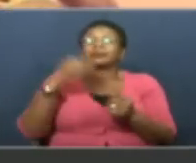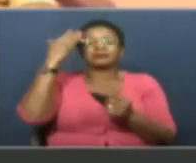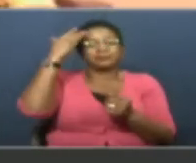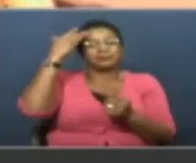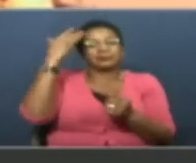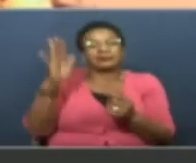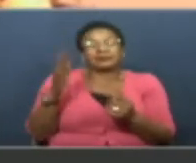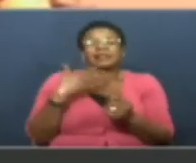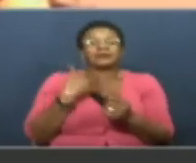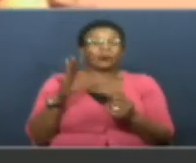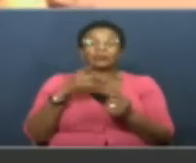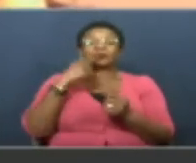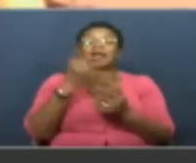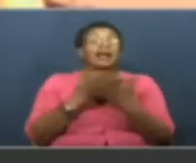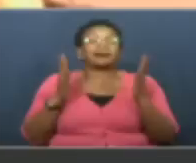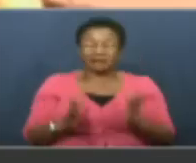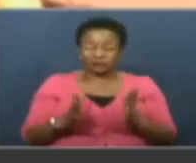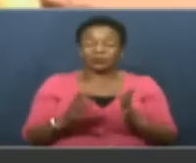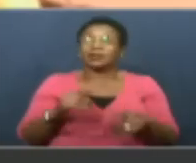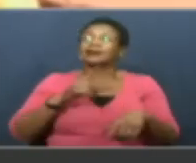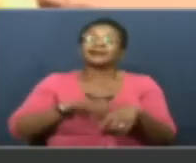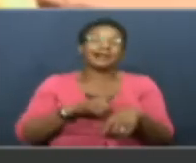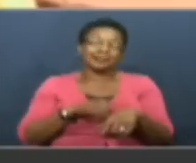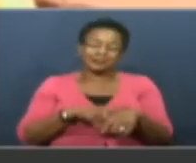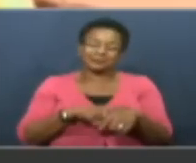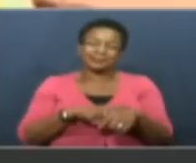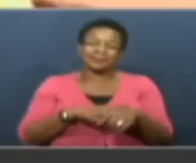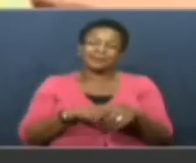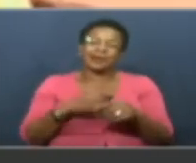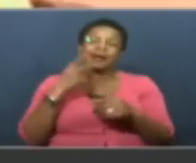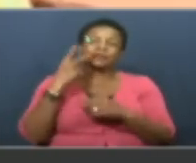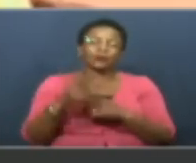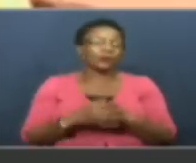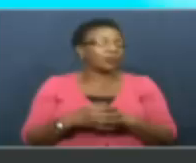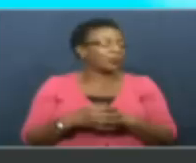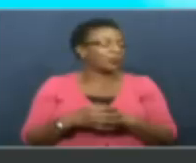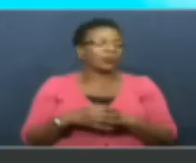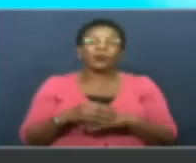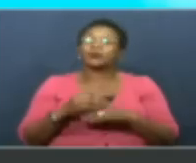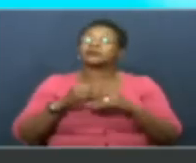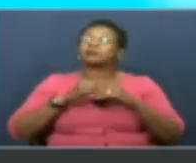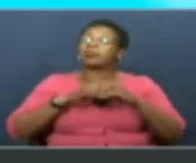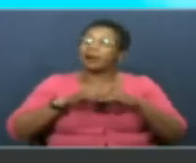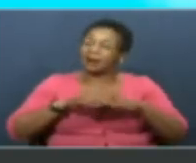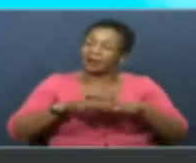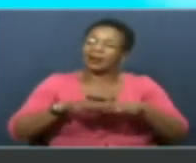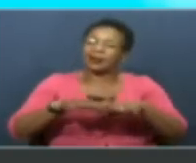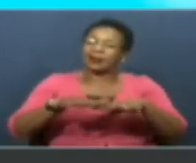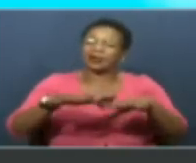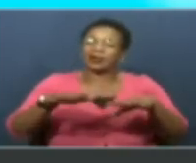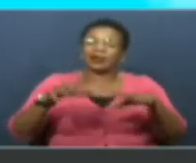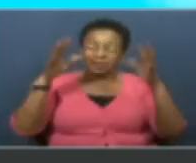kuambia mtu, but the moment niliona imespread sana, I decided to